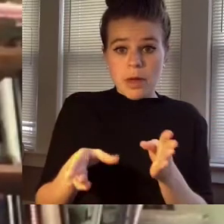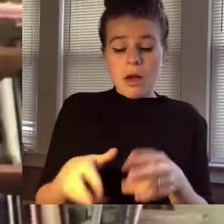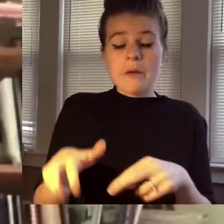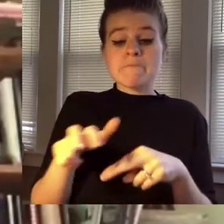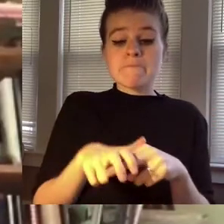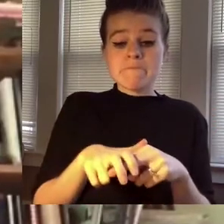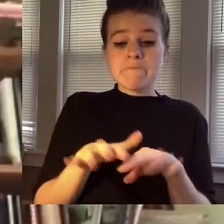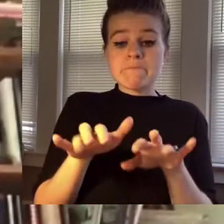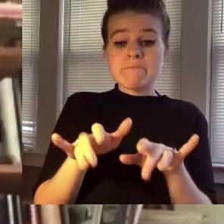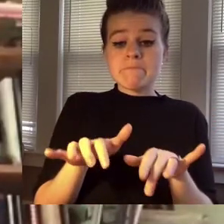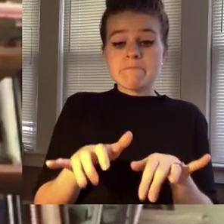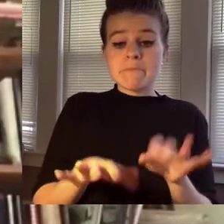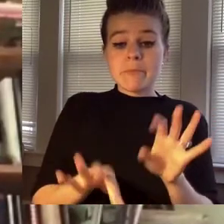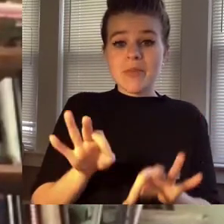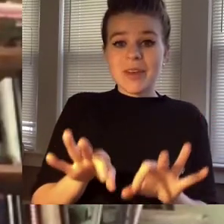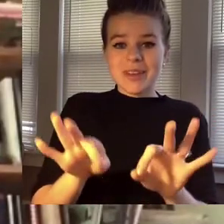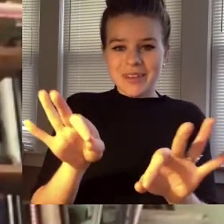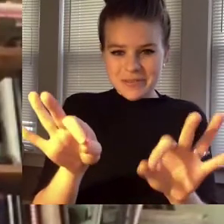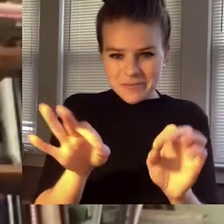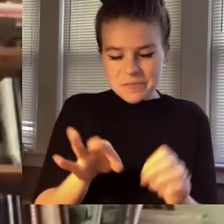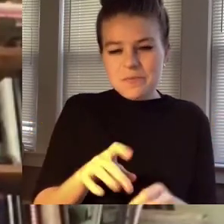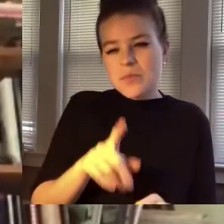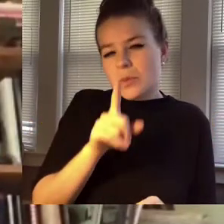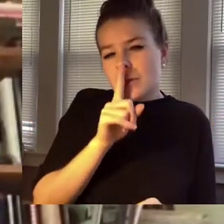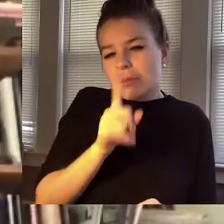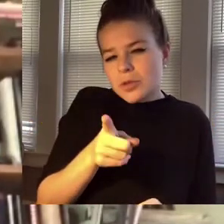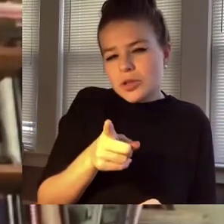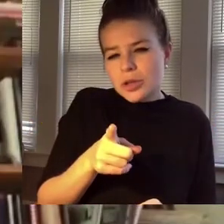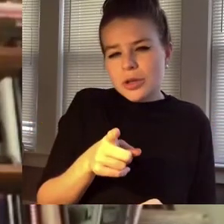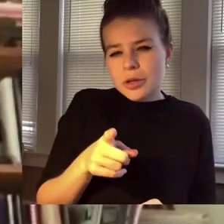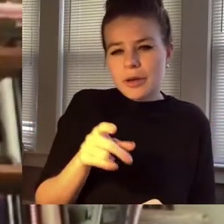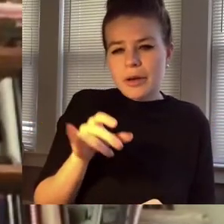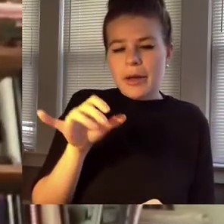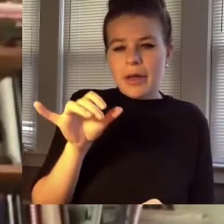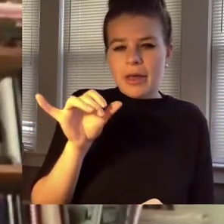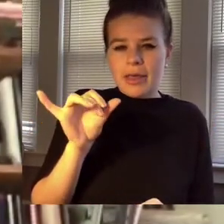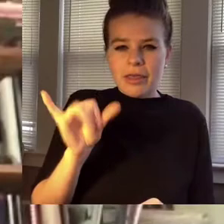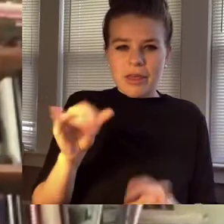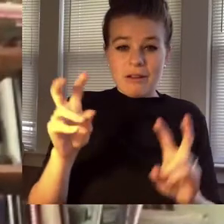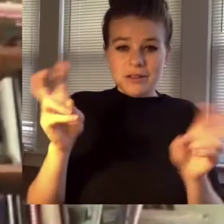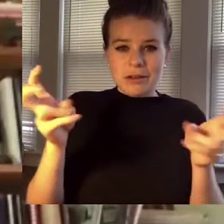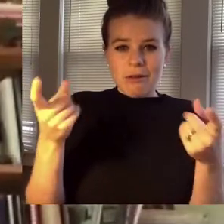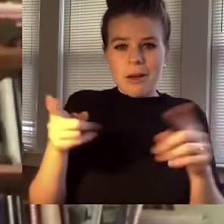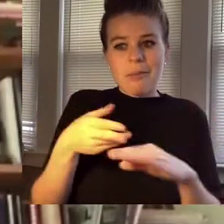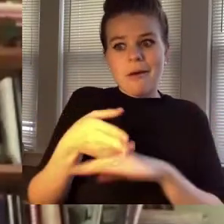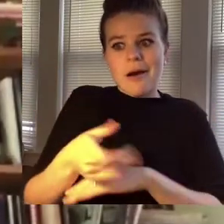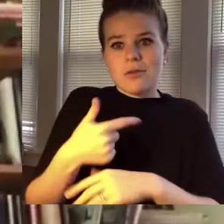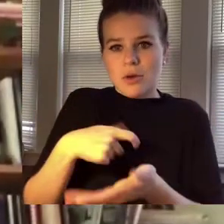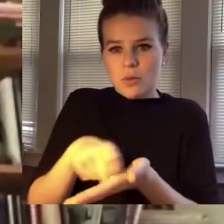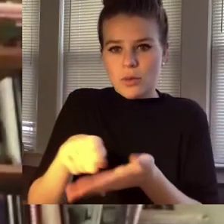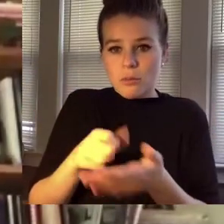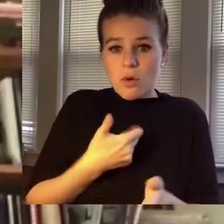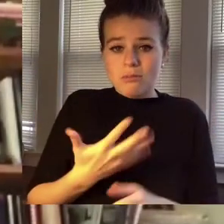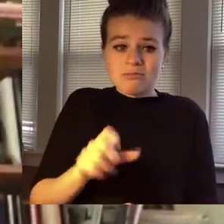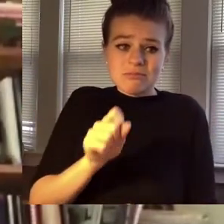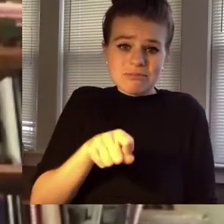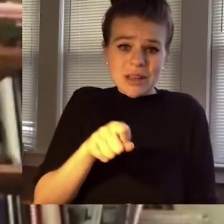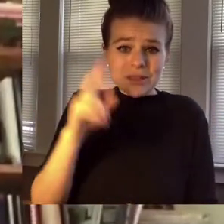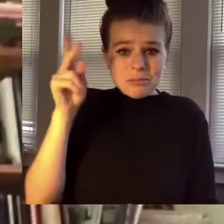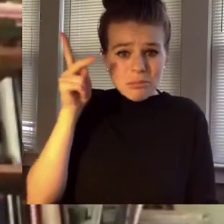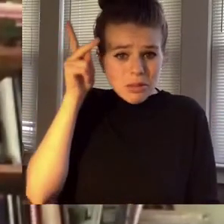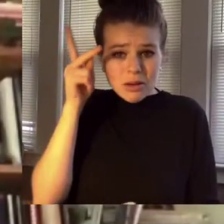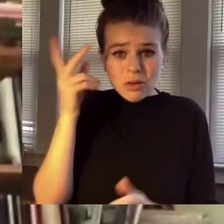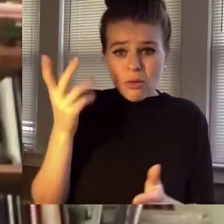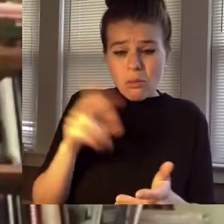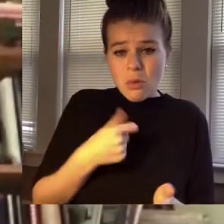Riot, I'm sure came after I wrote the poem. This is a political poem, but it's only